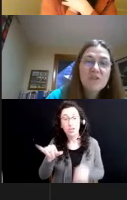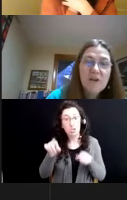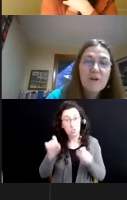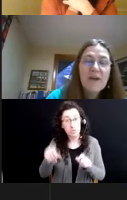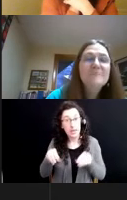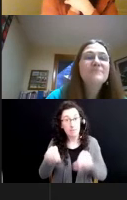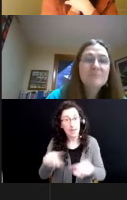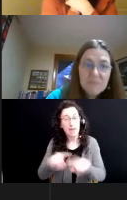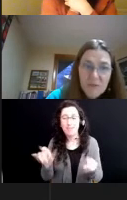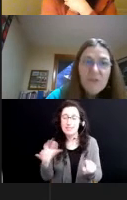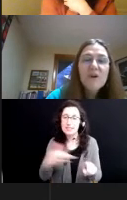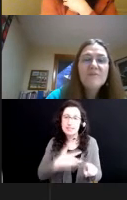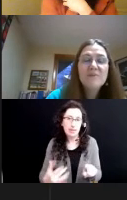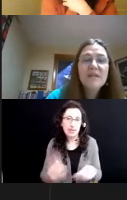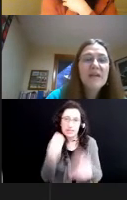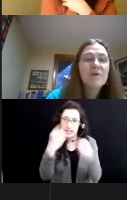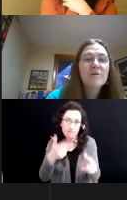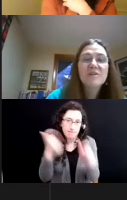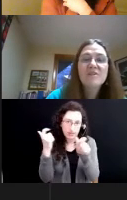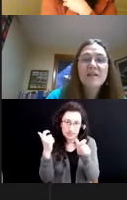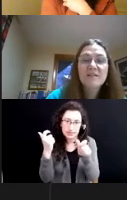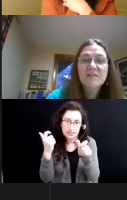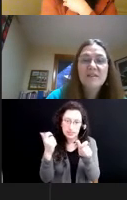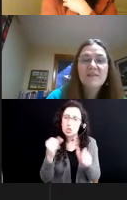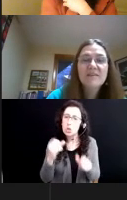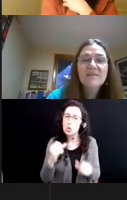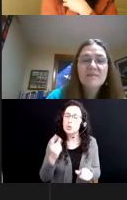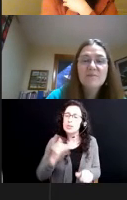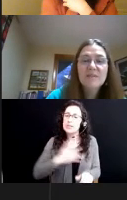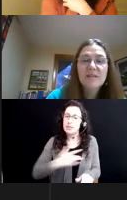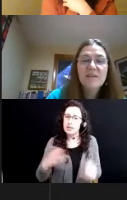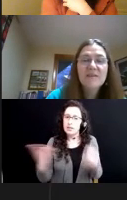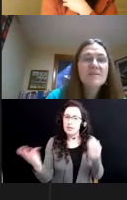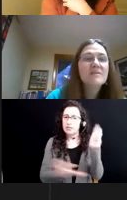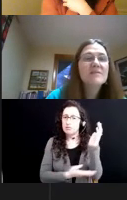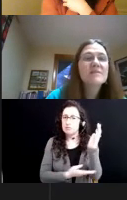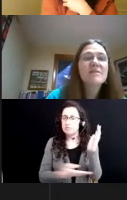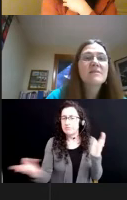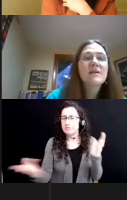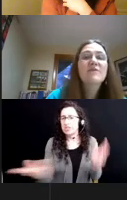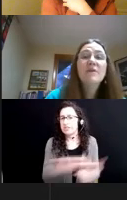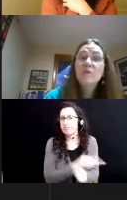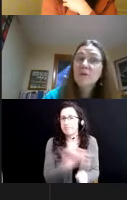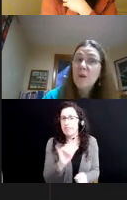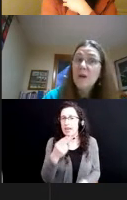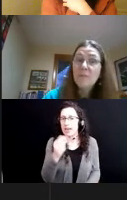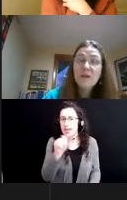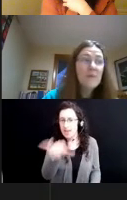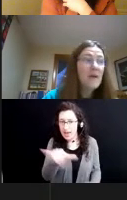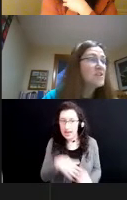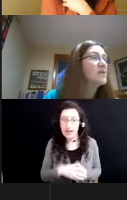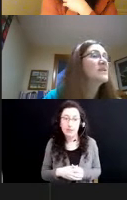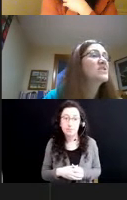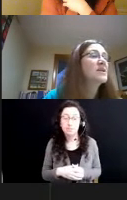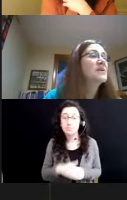So it's usually cut for hay. We do have Timothy hay growers in our state. It looks like this when it's in anthesis. If you have a really wet,